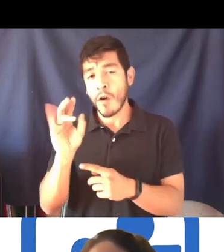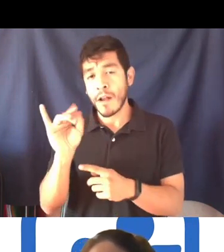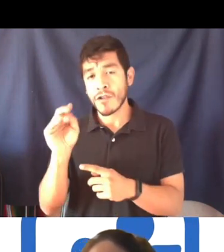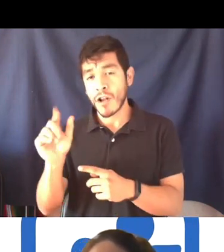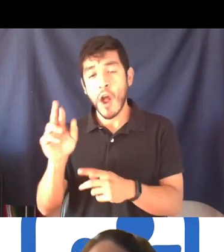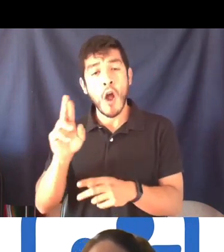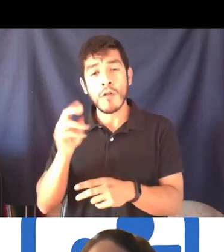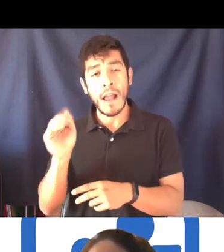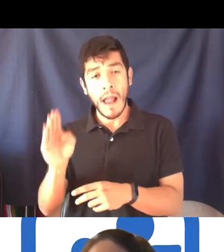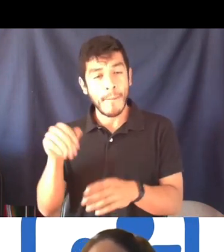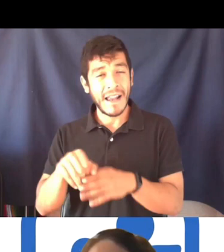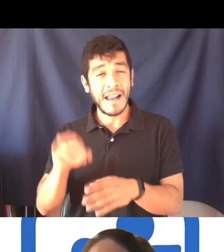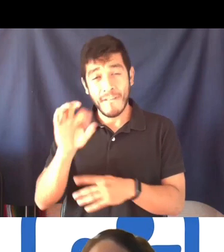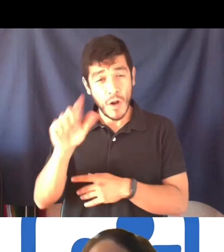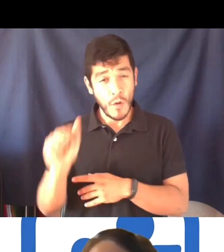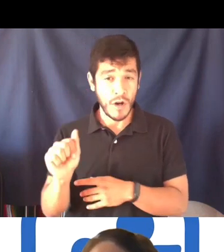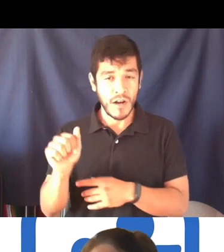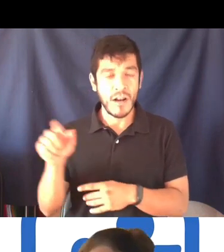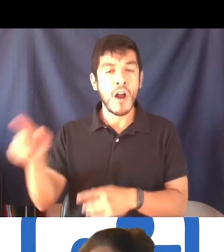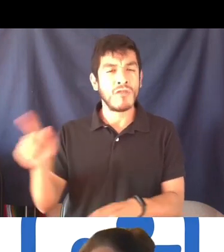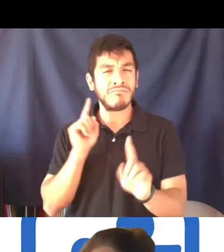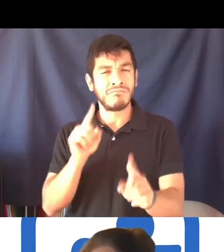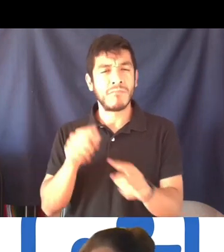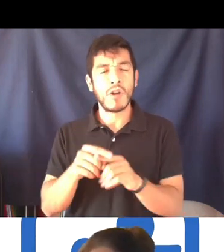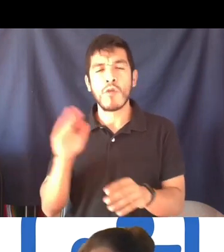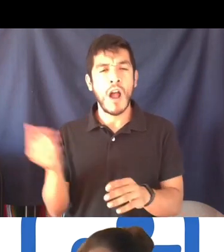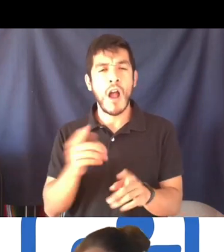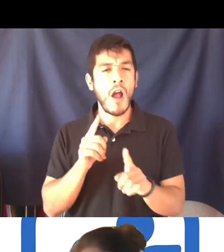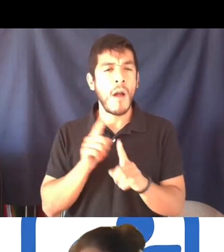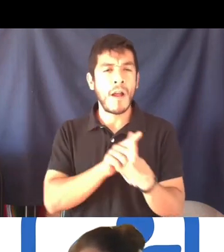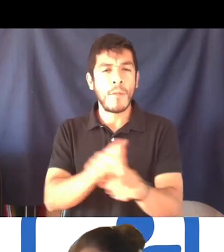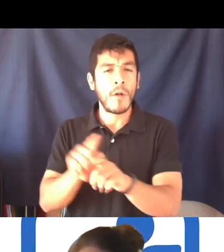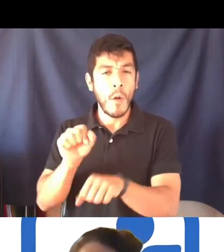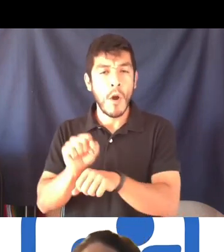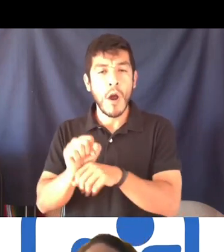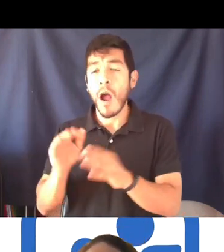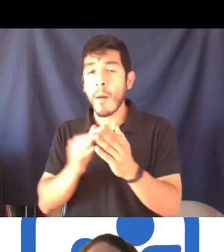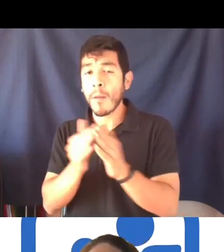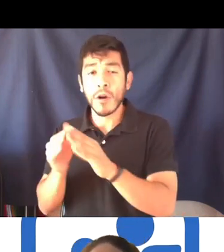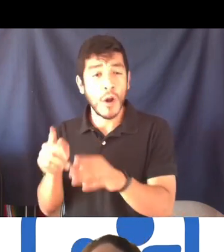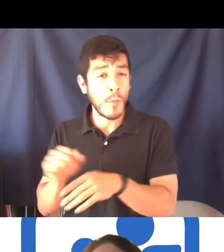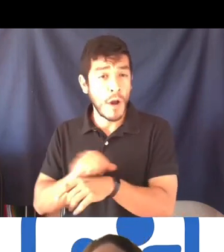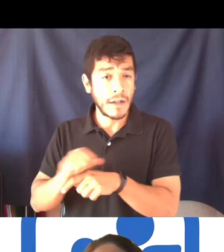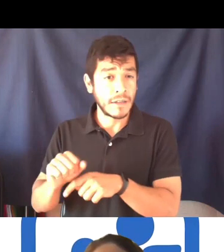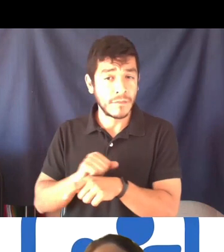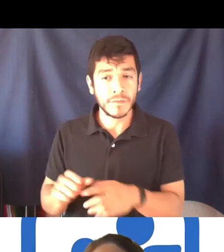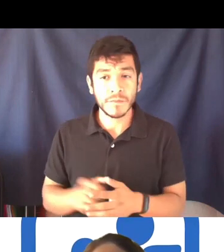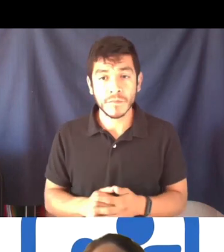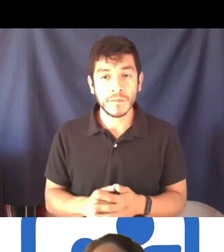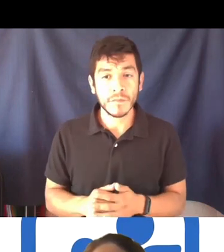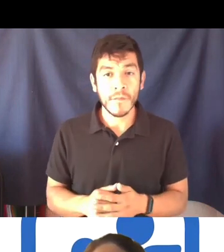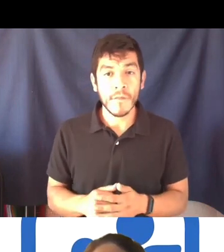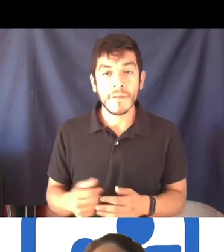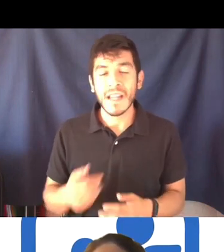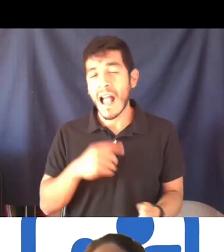of Florida, and you've been attending the Peer Mentoring Works Community of Practice. I really caught notice of your comment